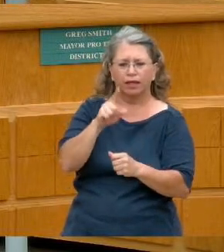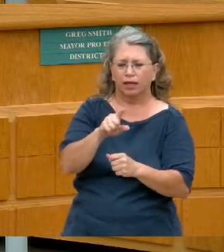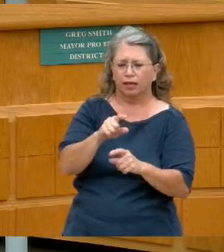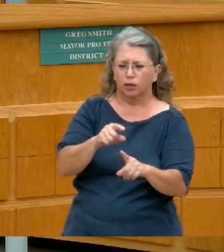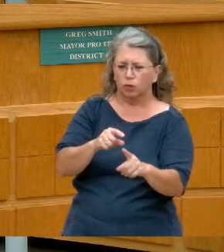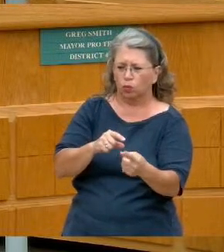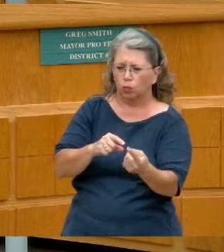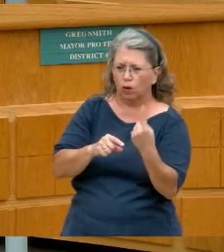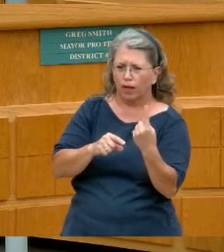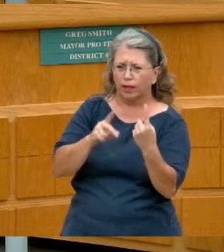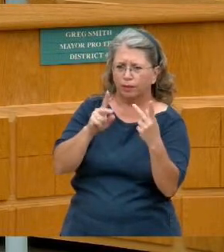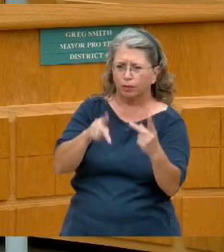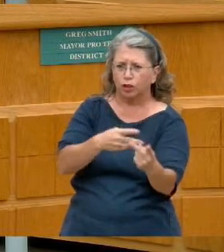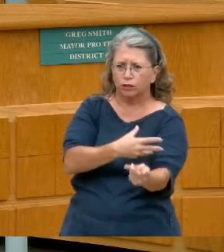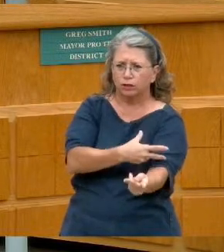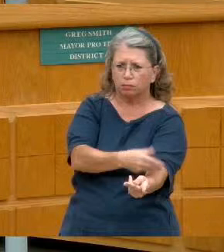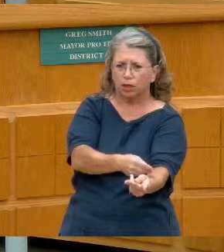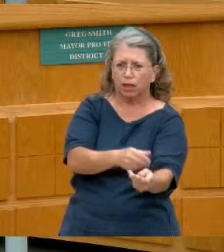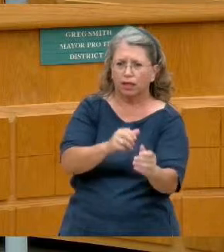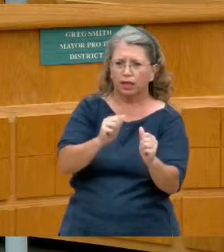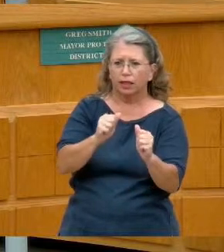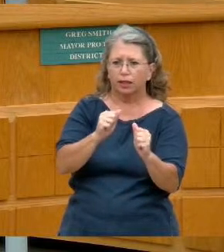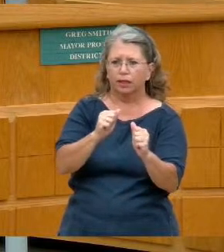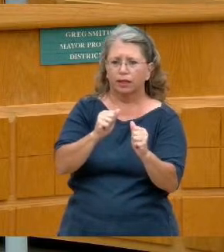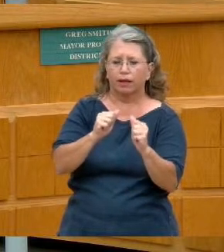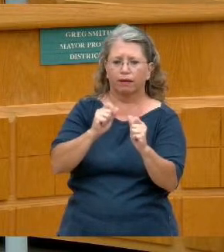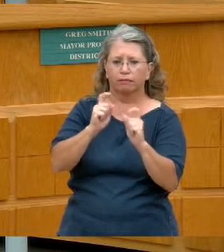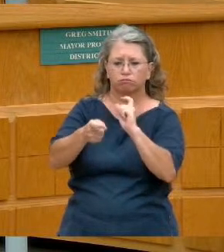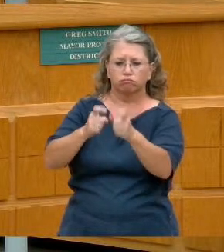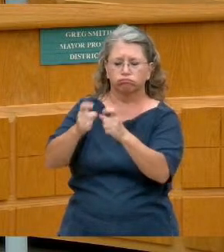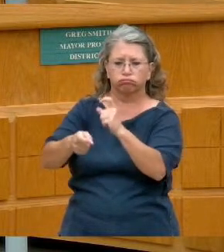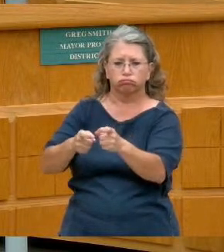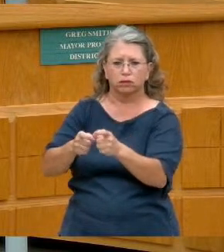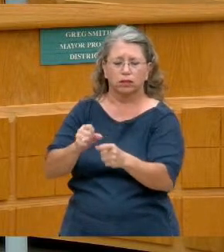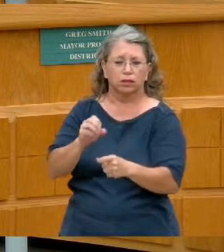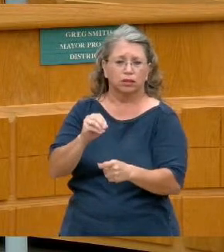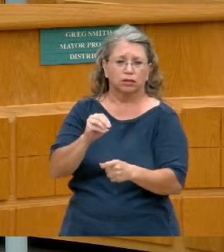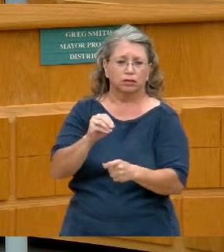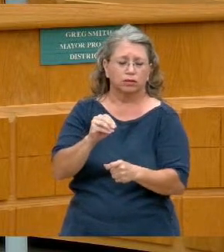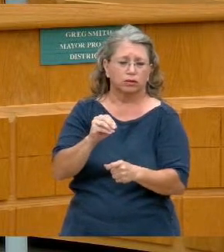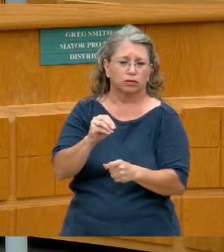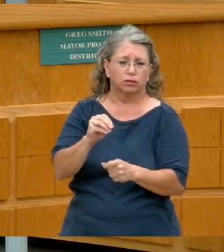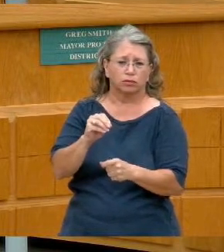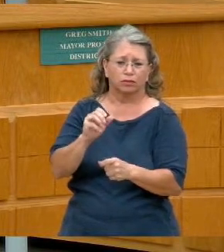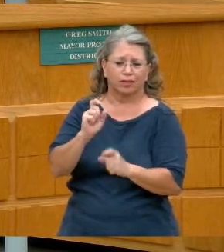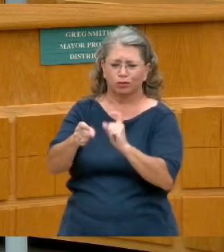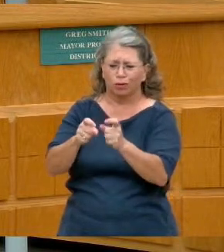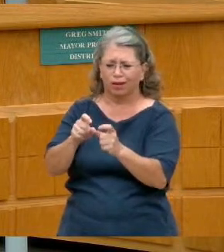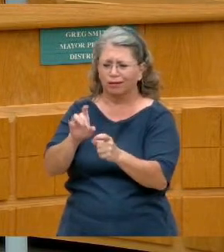ml of donation, plasma donation. So we only need 400 ml for each patient.